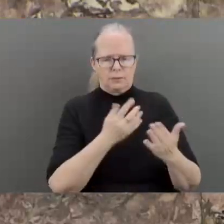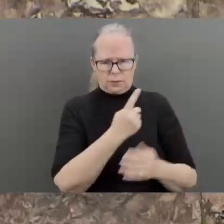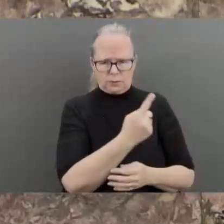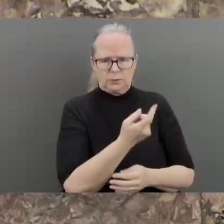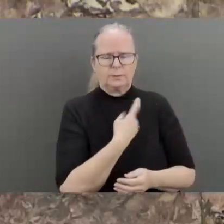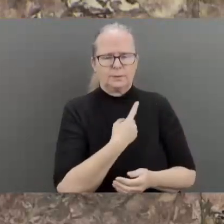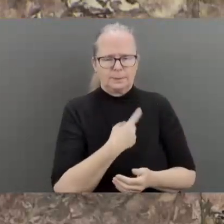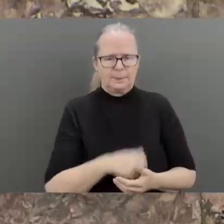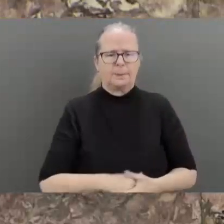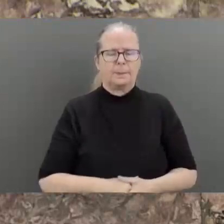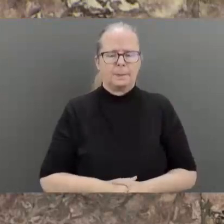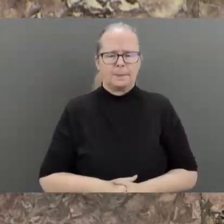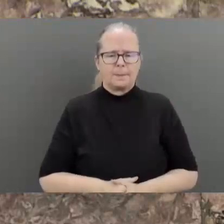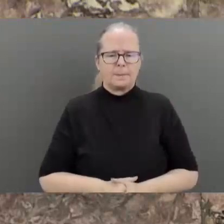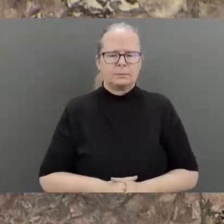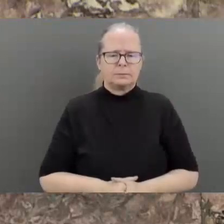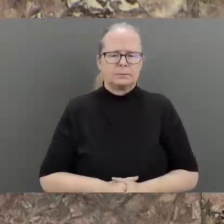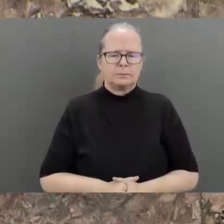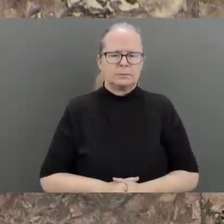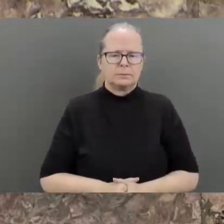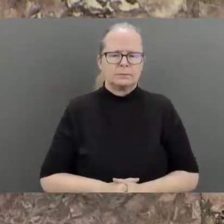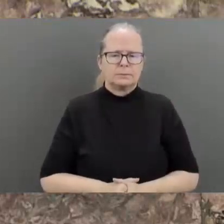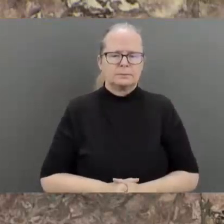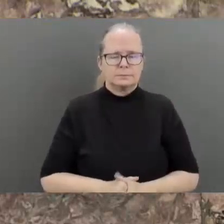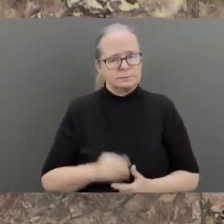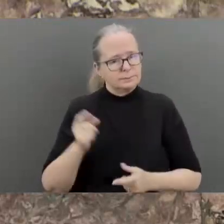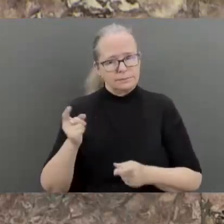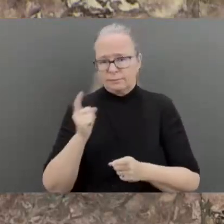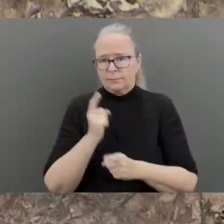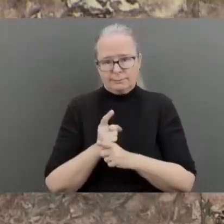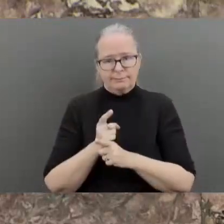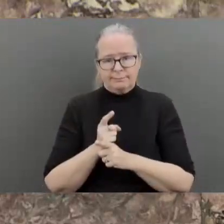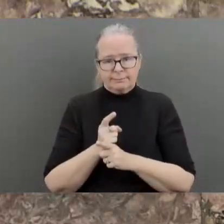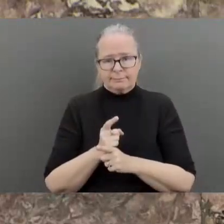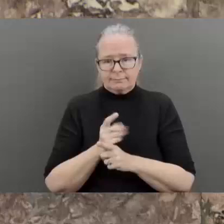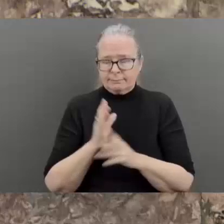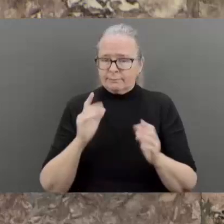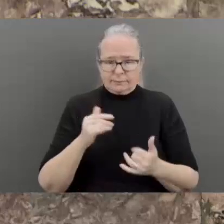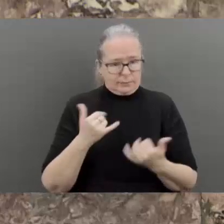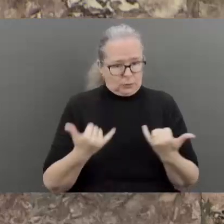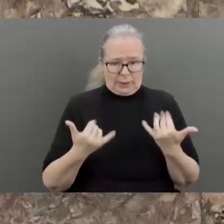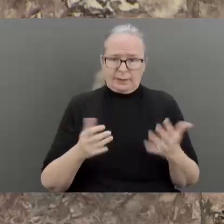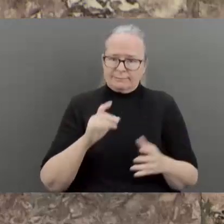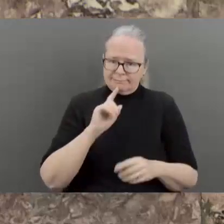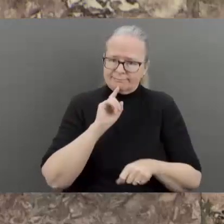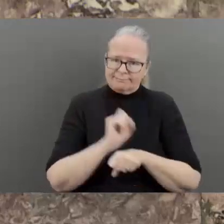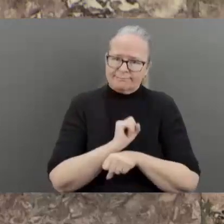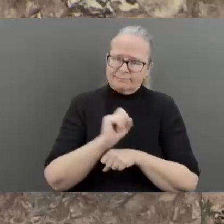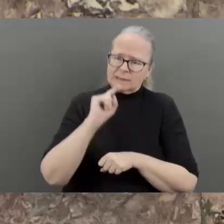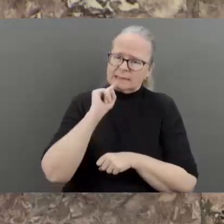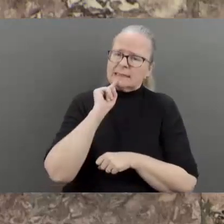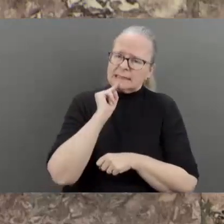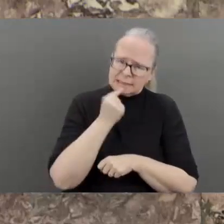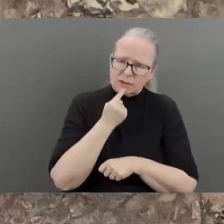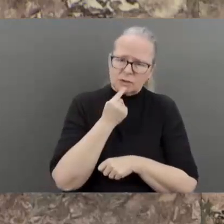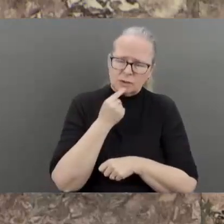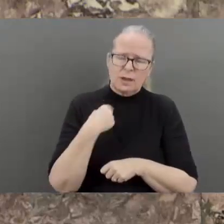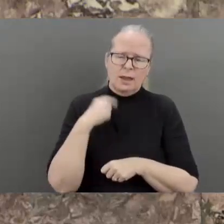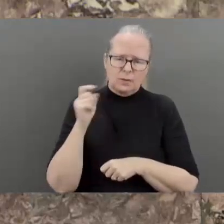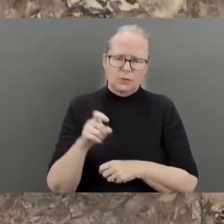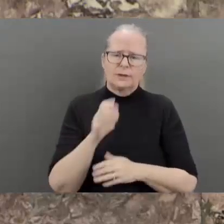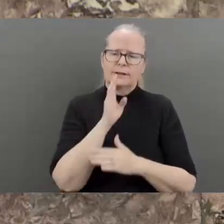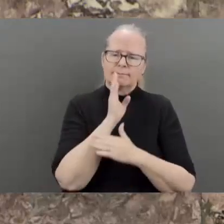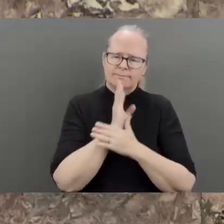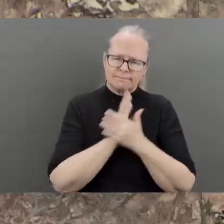is indeed a very solemn and somber day. On this 9th anniversary of the declaration of a public health